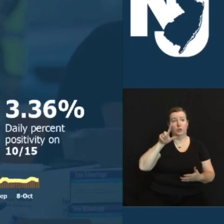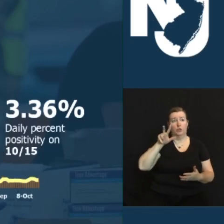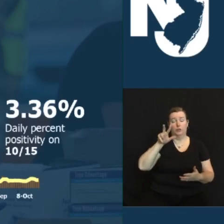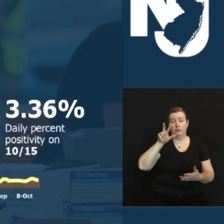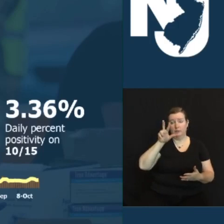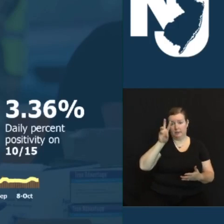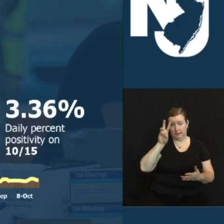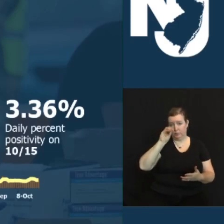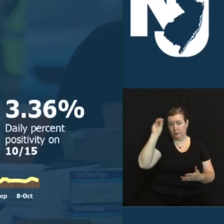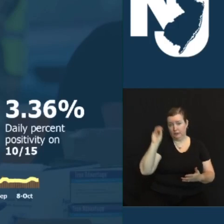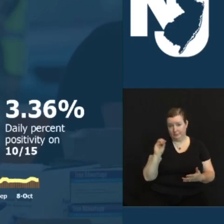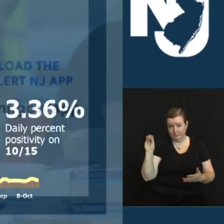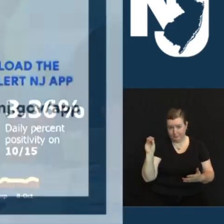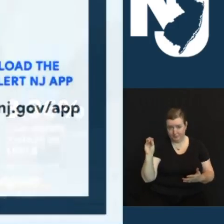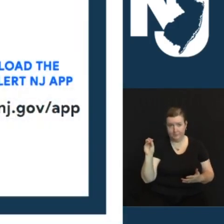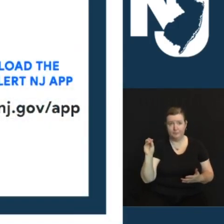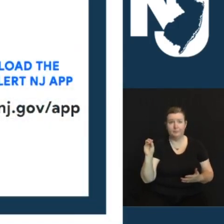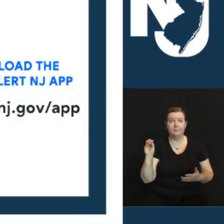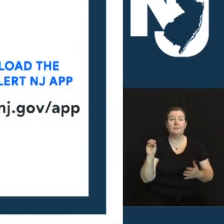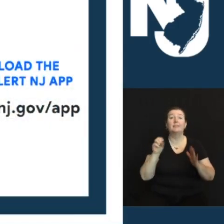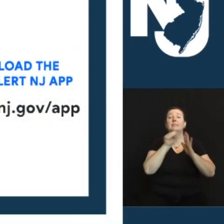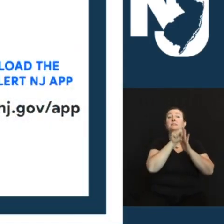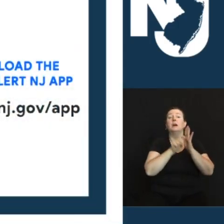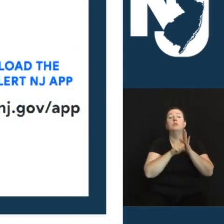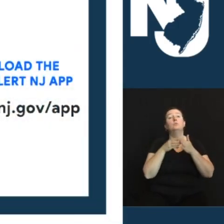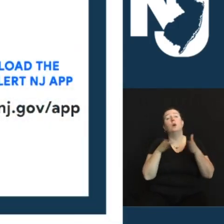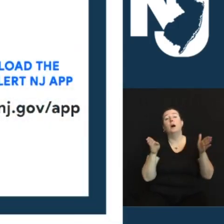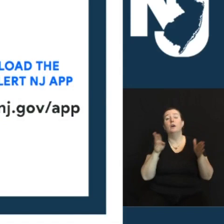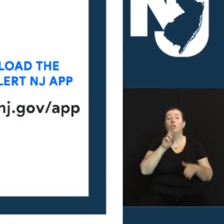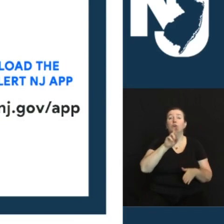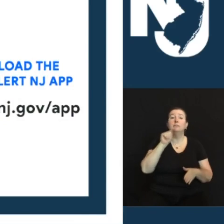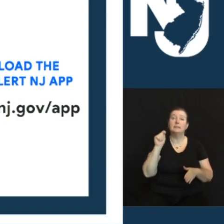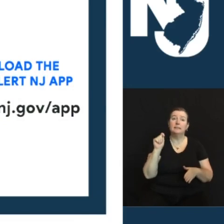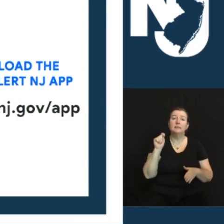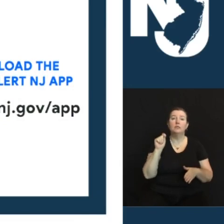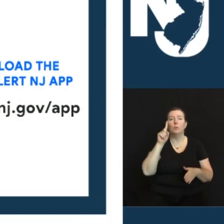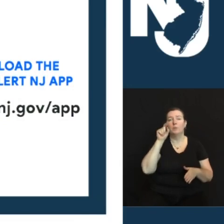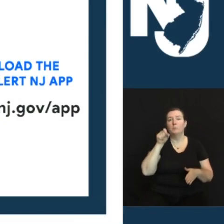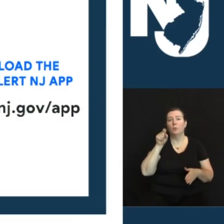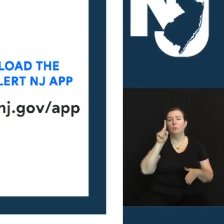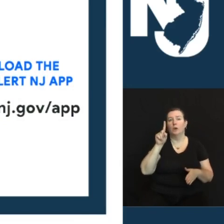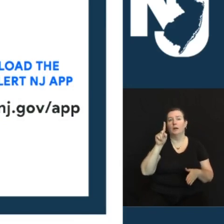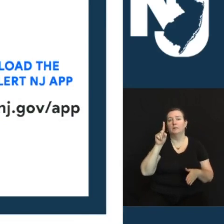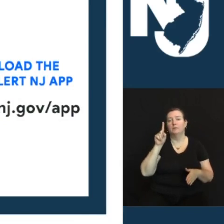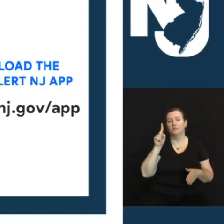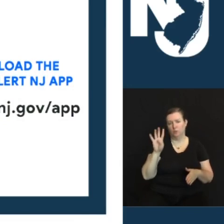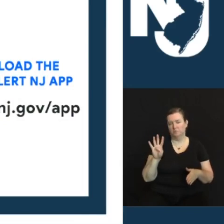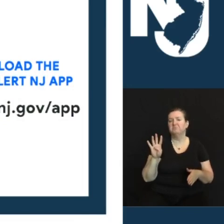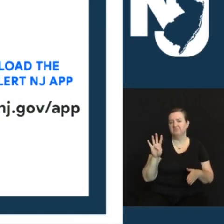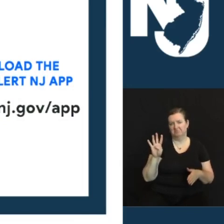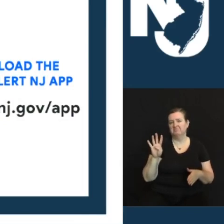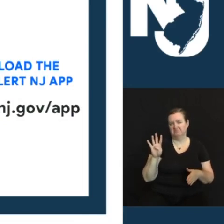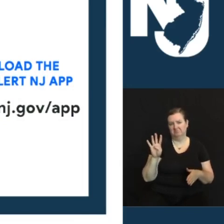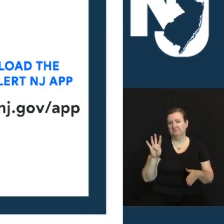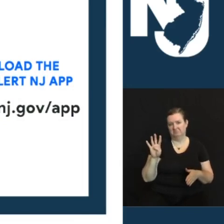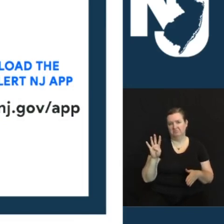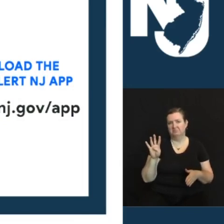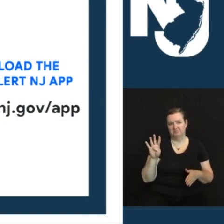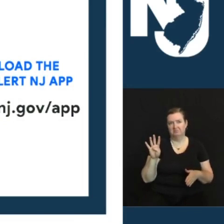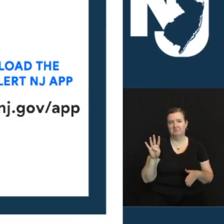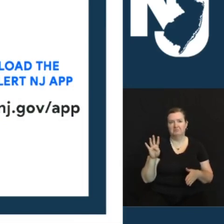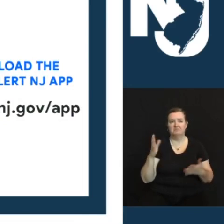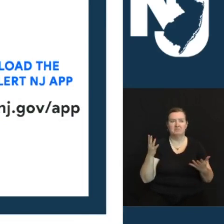3.36%, and the statewide rate of transmission today is 1.14. With these numbers,